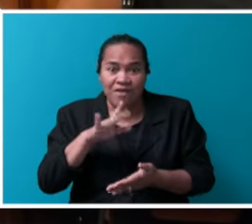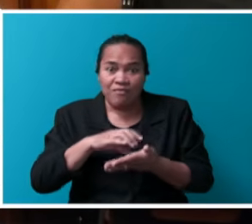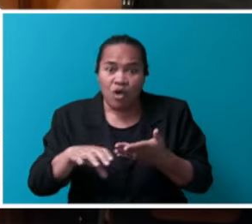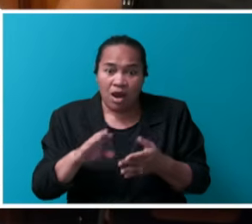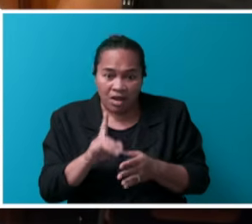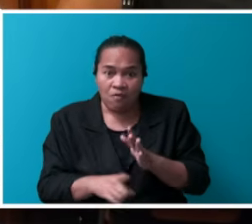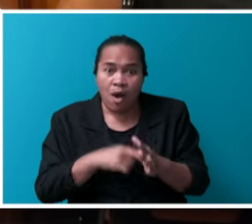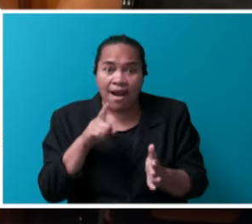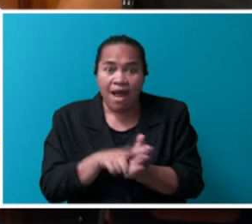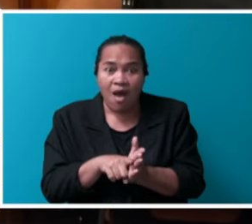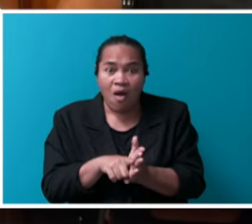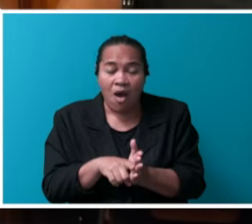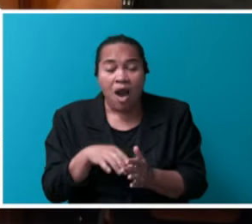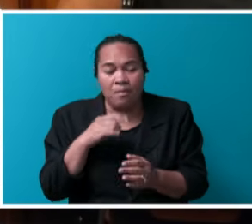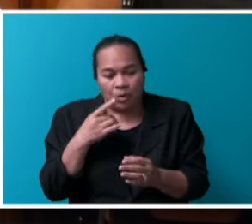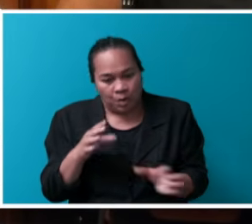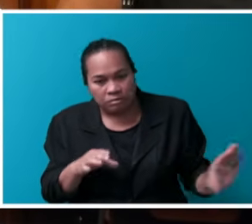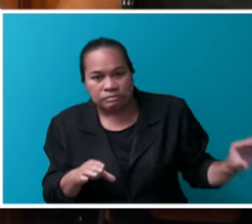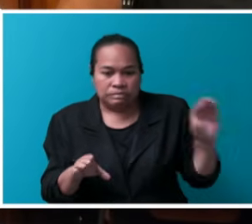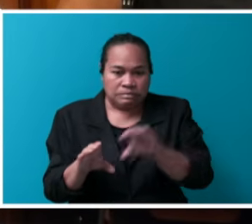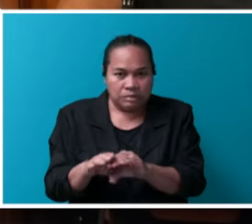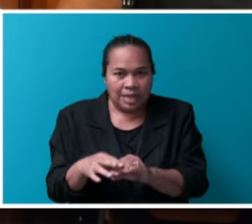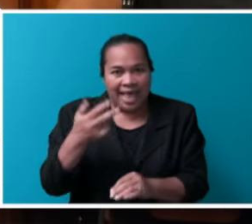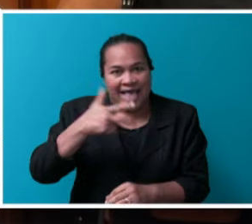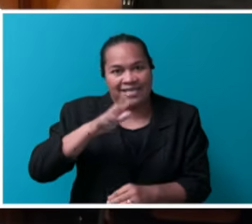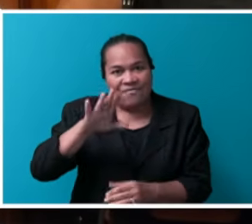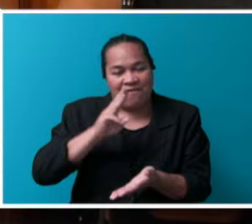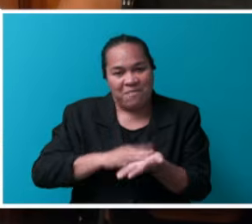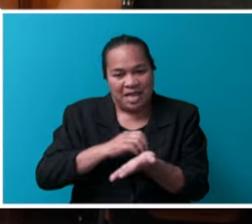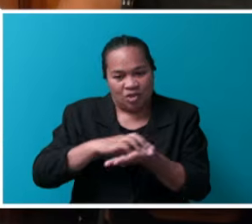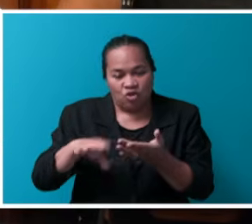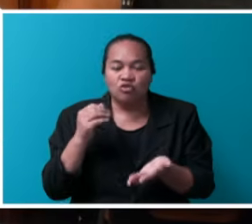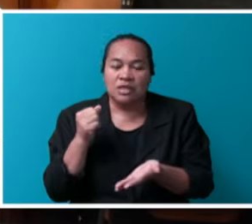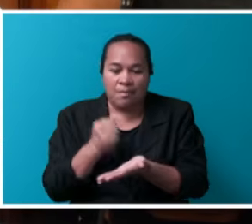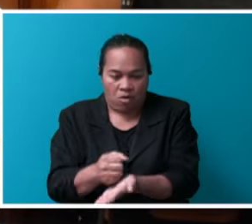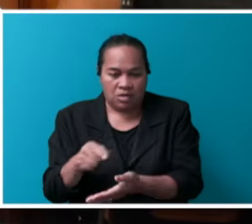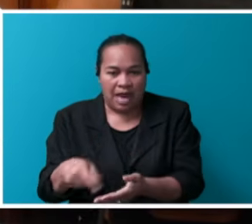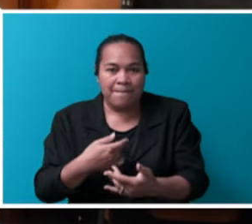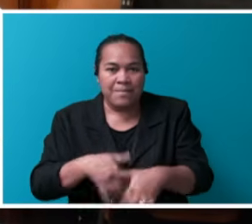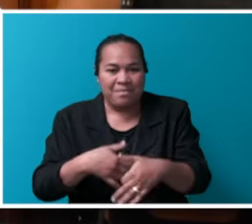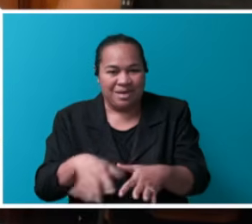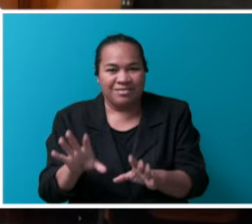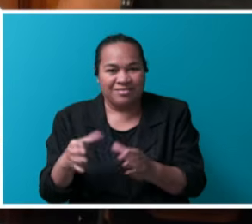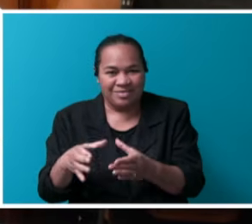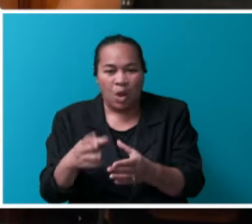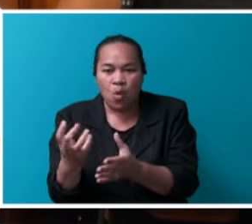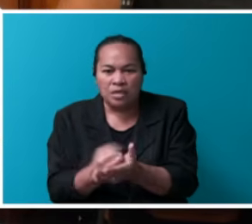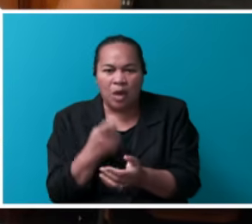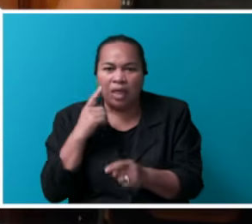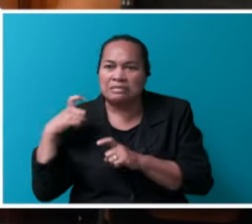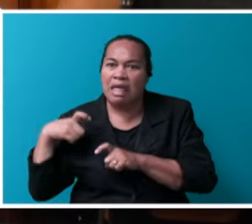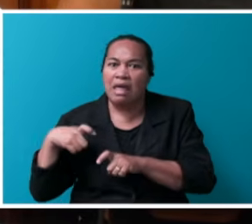hour, but we injected $85 million to support the increase in public sector wages that had remained stagnant